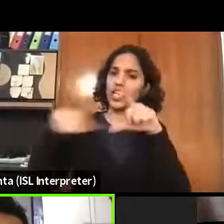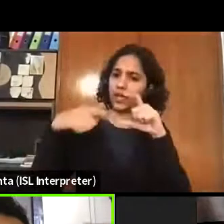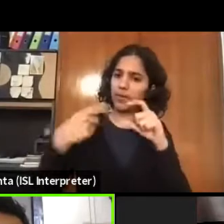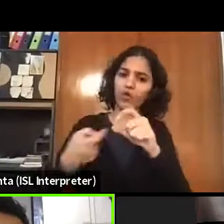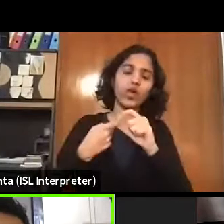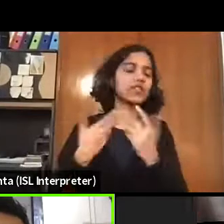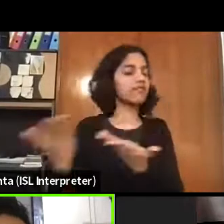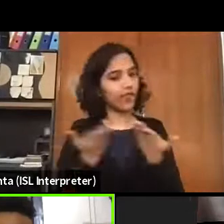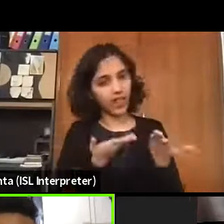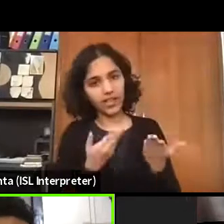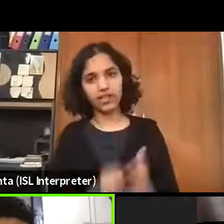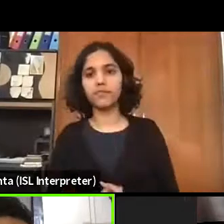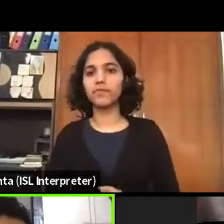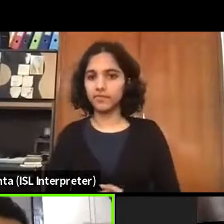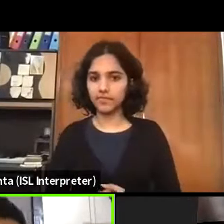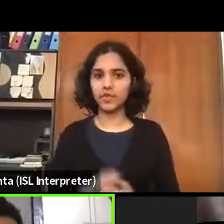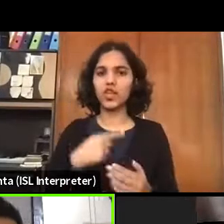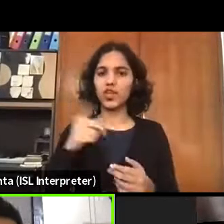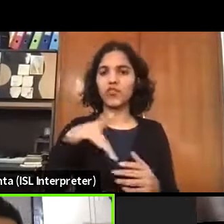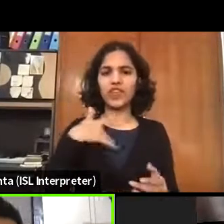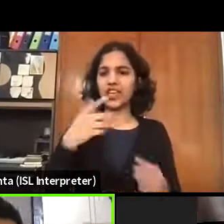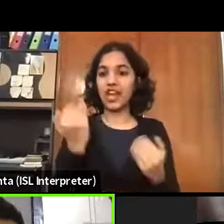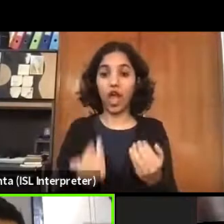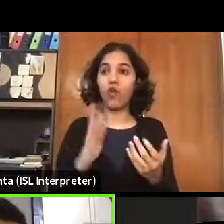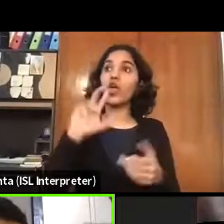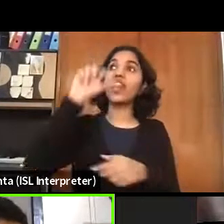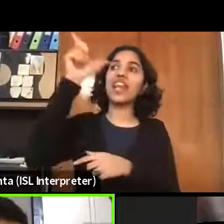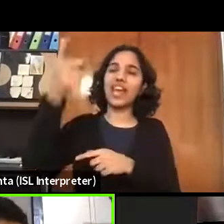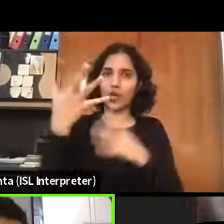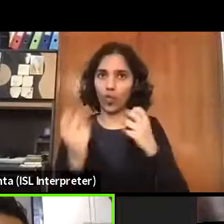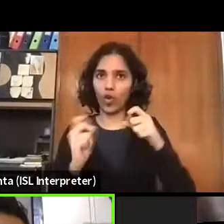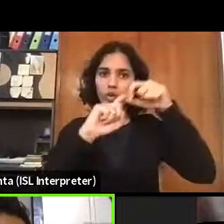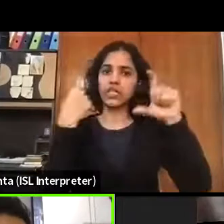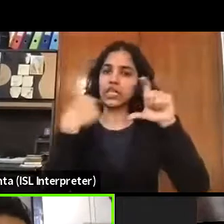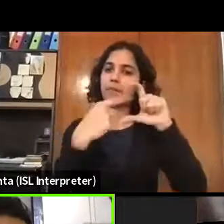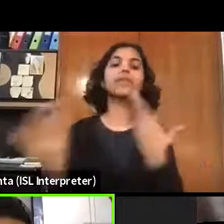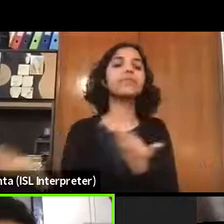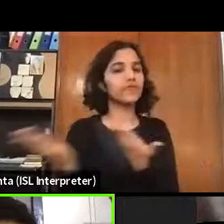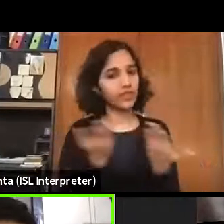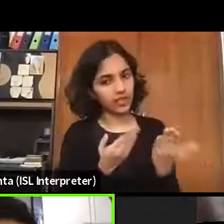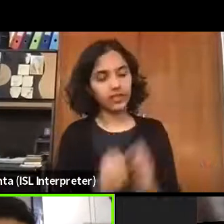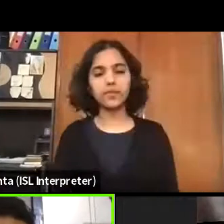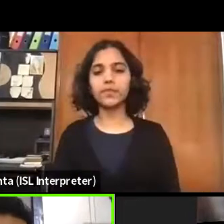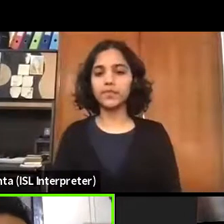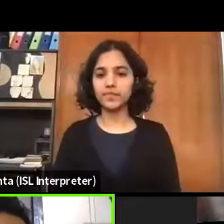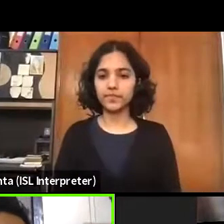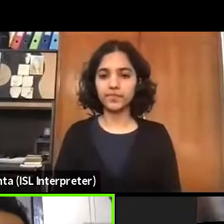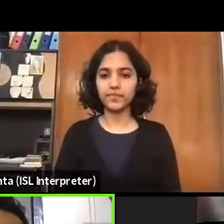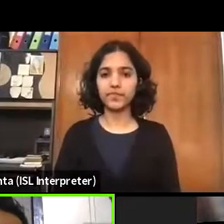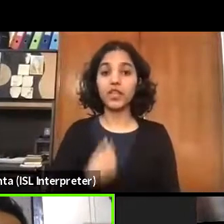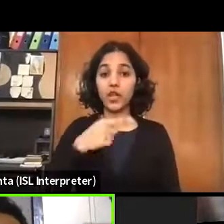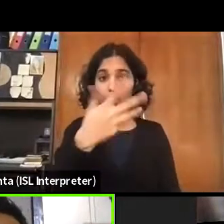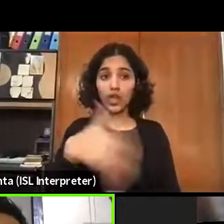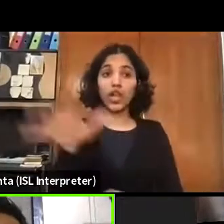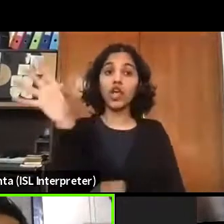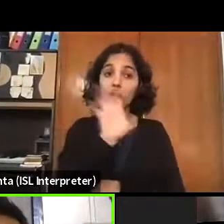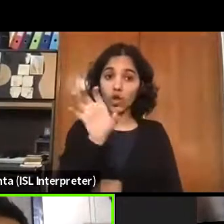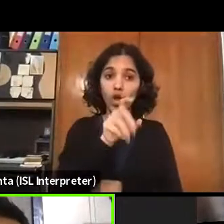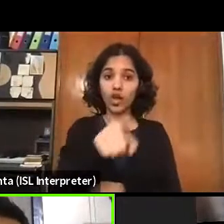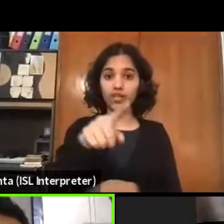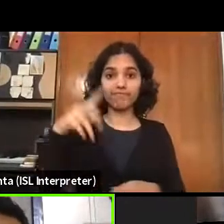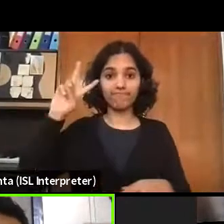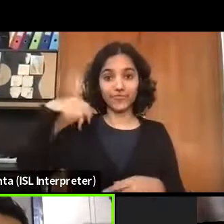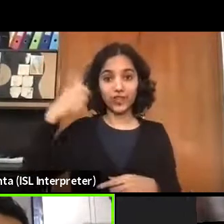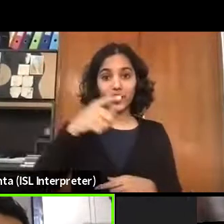questions and you're not come up with the question right away. We are also recording this session, so this is will be available on